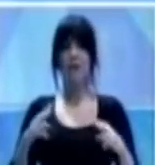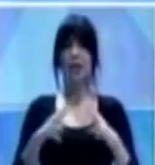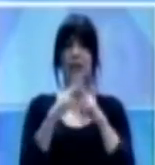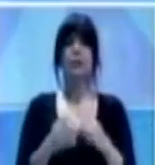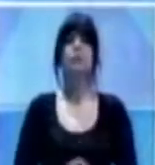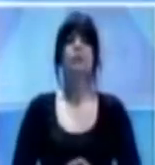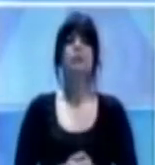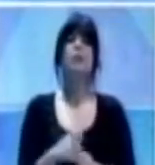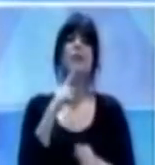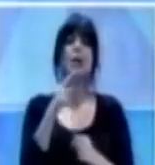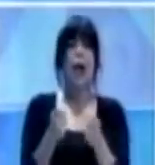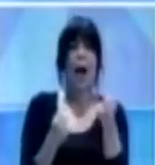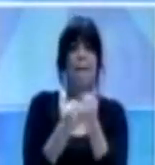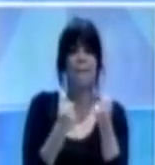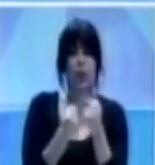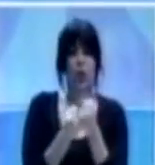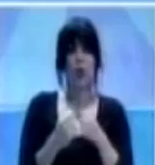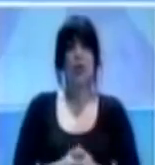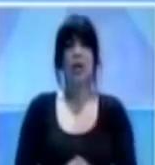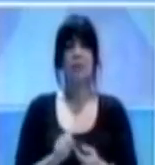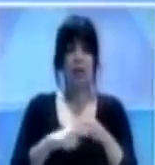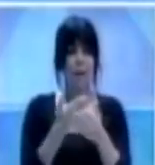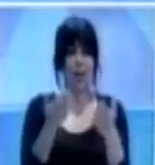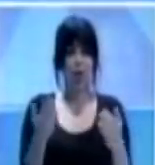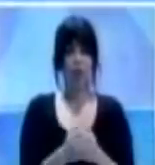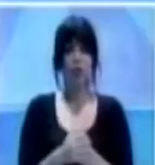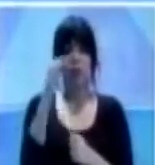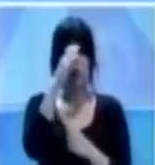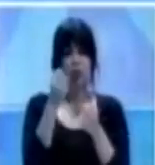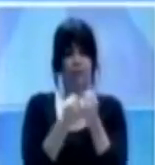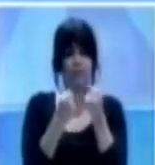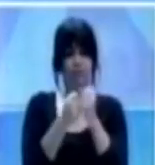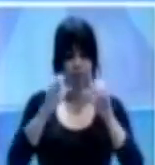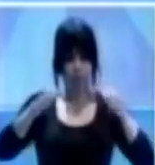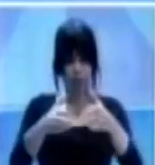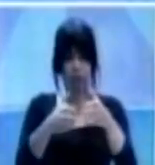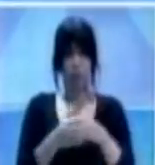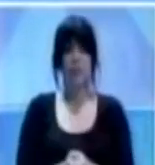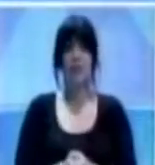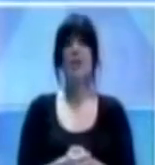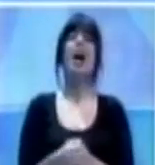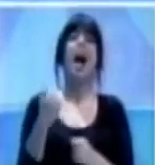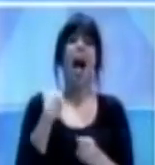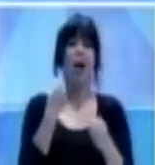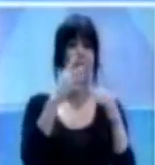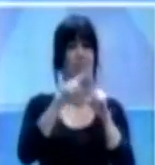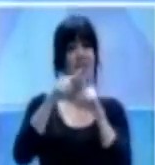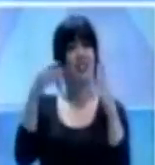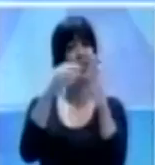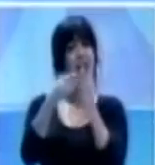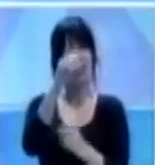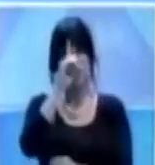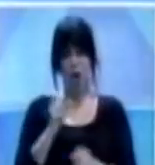lutte contre la faim et la pauvreté a dans notre ordre du jour. Peu de violations de la dignité humaine